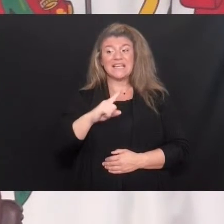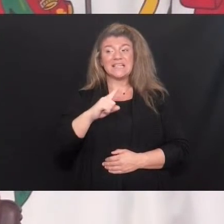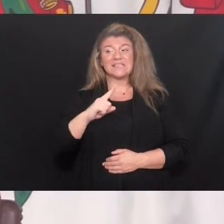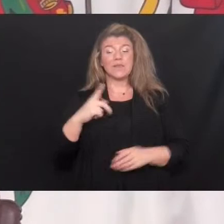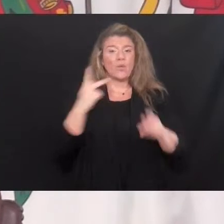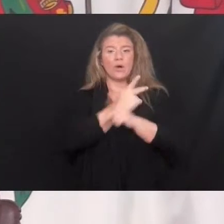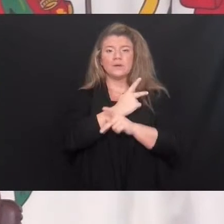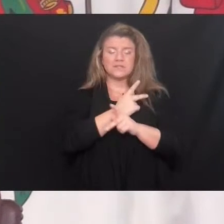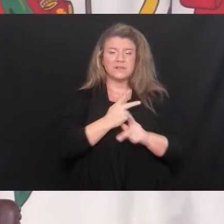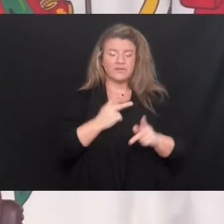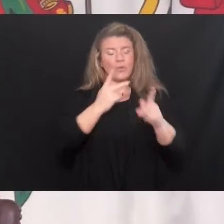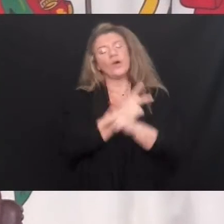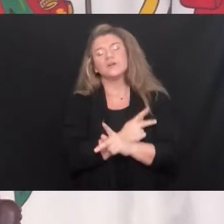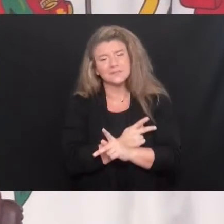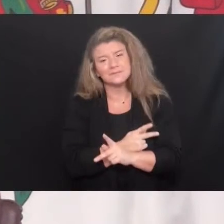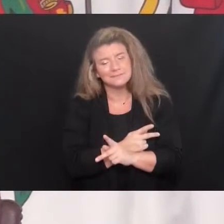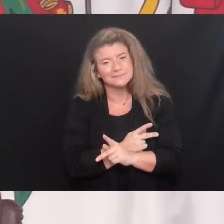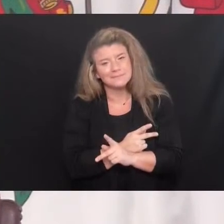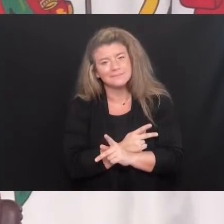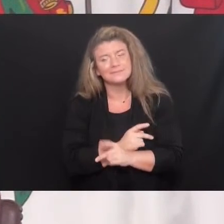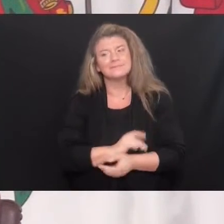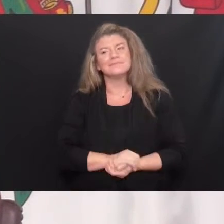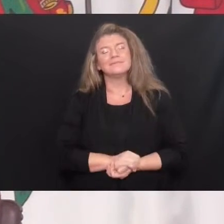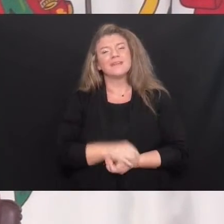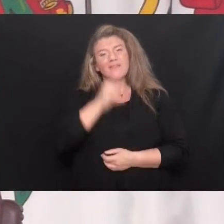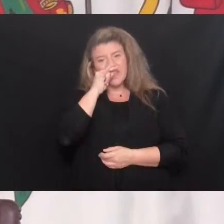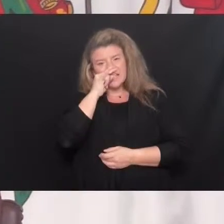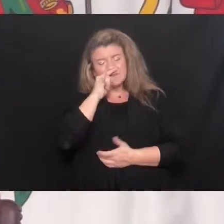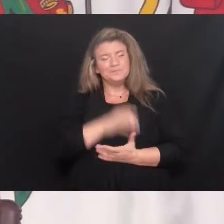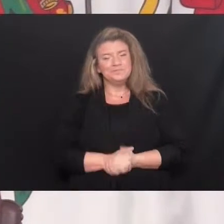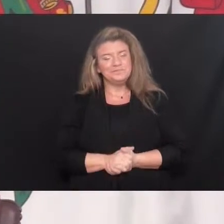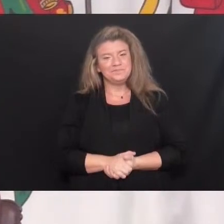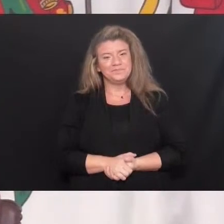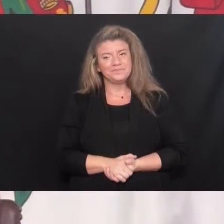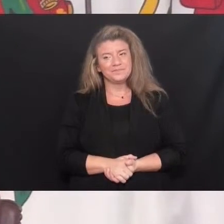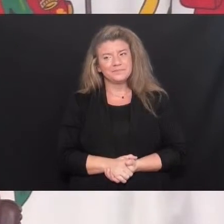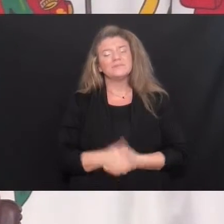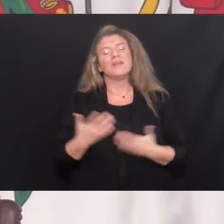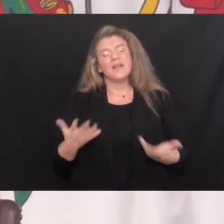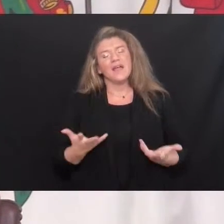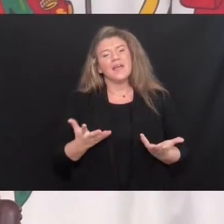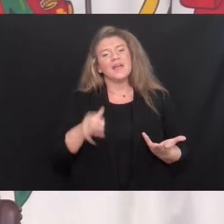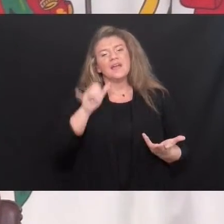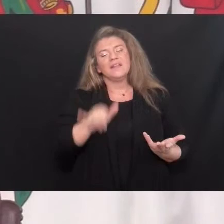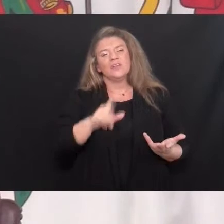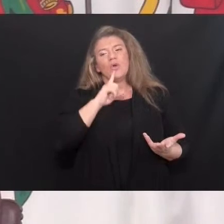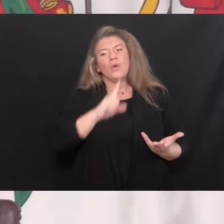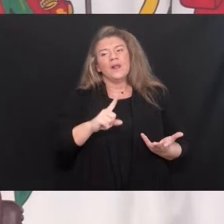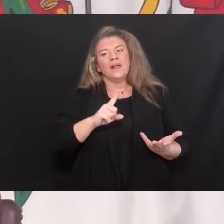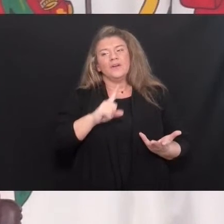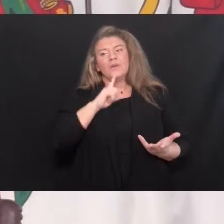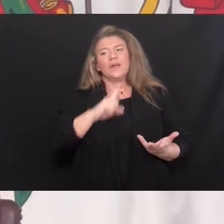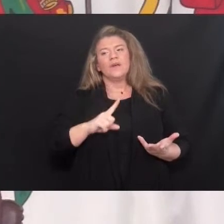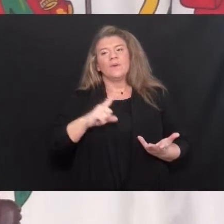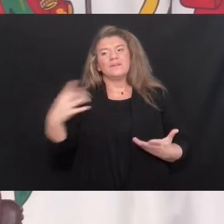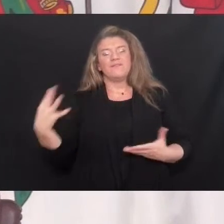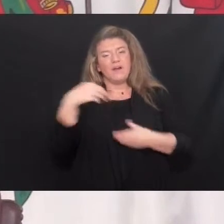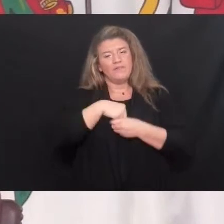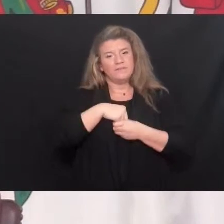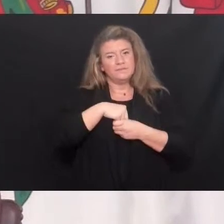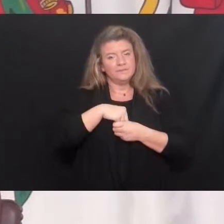worst of the worst from the standpoint of the kids. I mean, that's what really this is all about in every